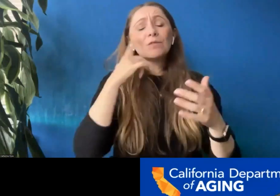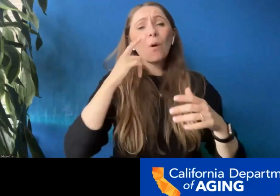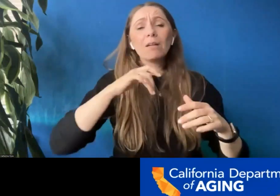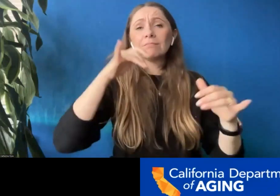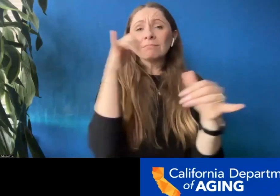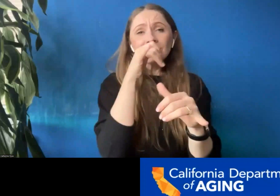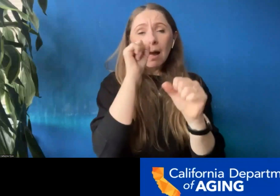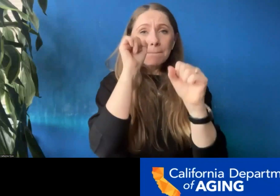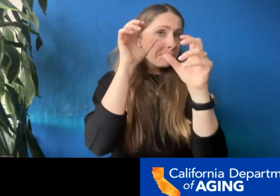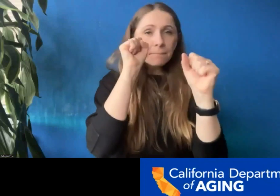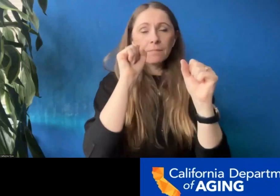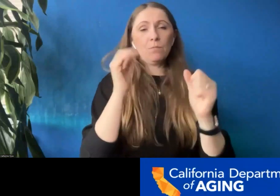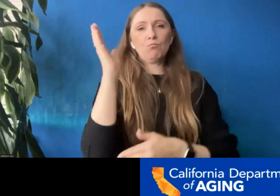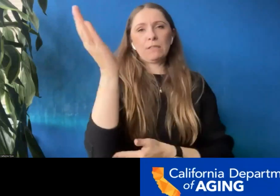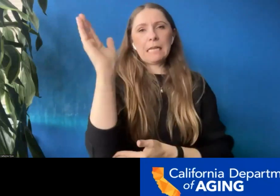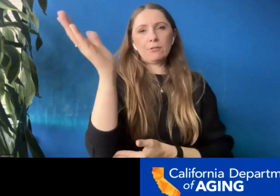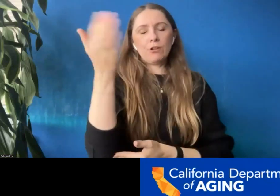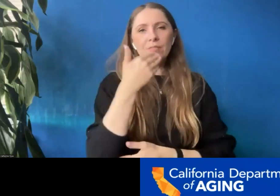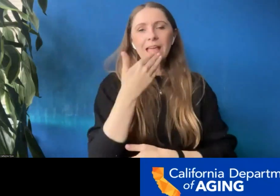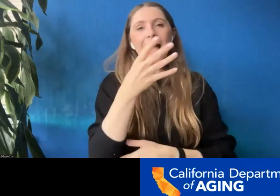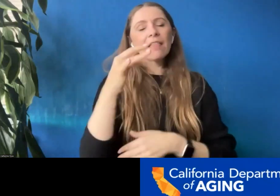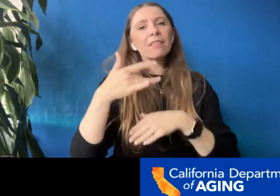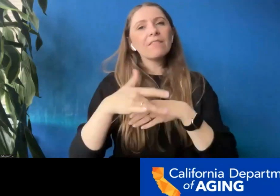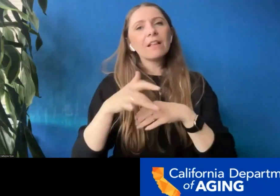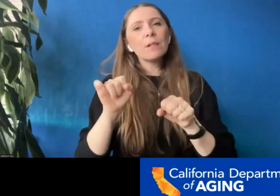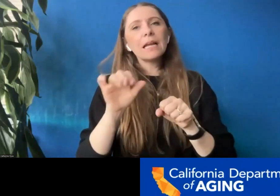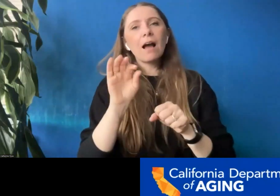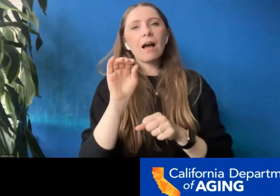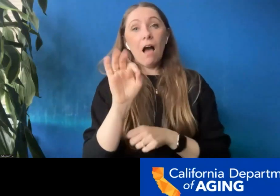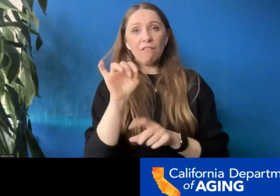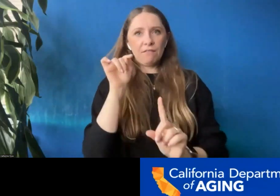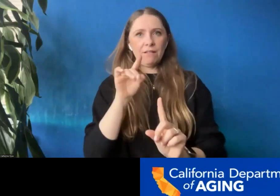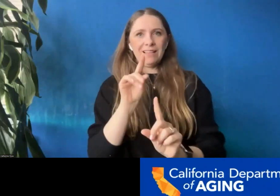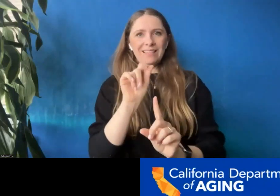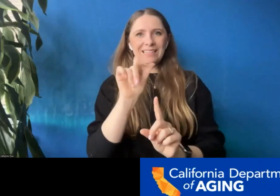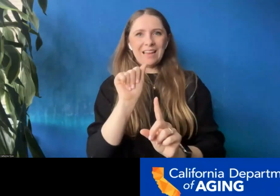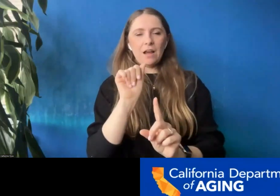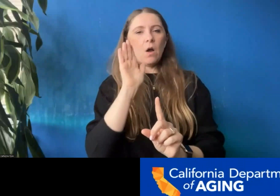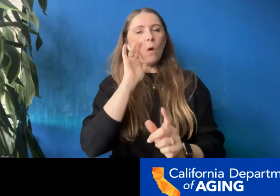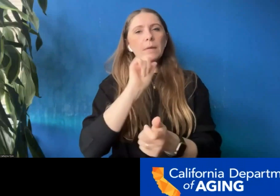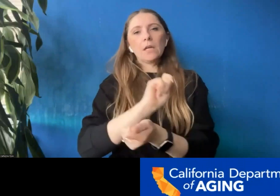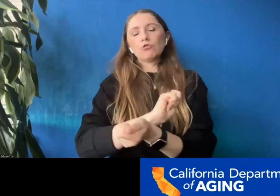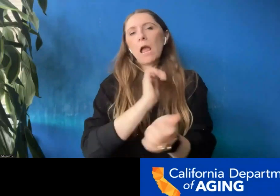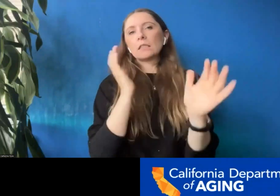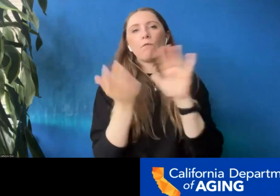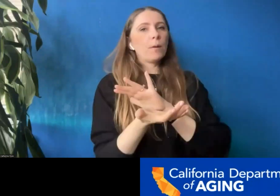terrific presentation, and just, the availability of these data is going to be so transformative